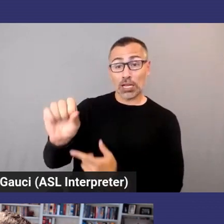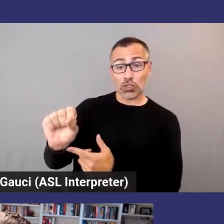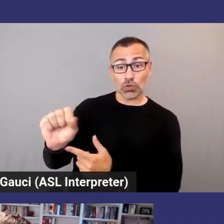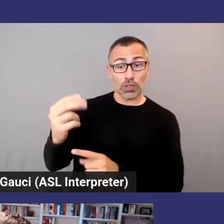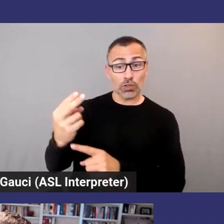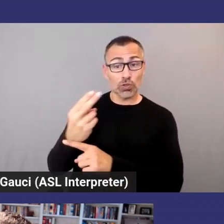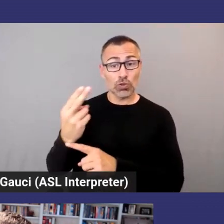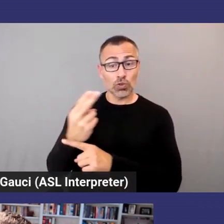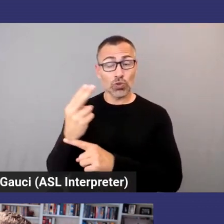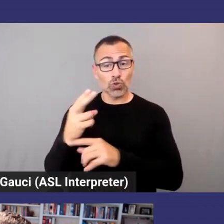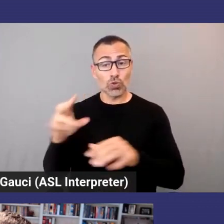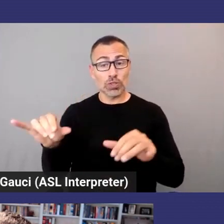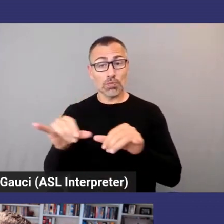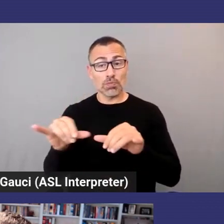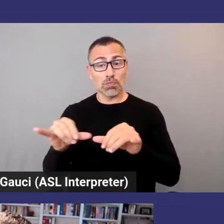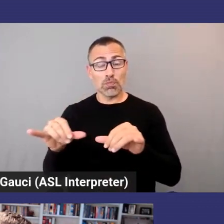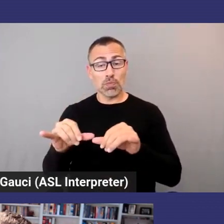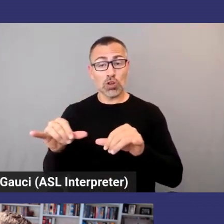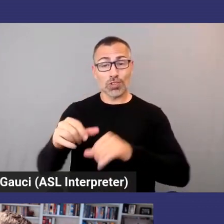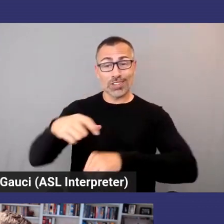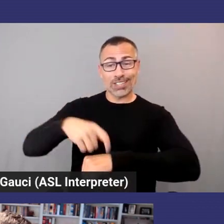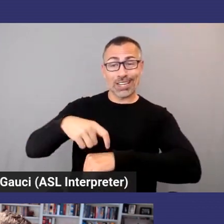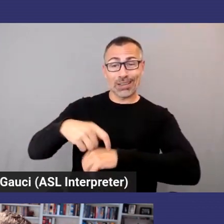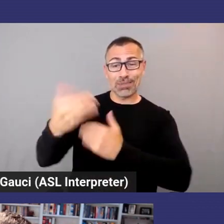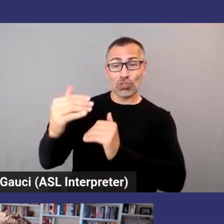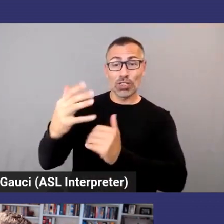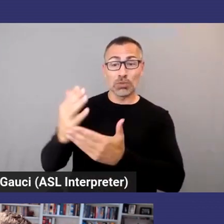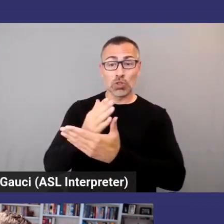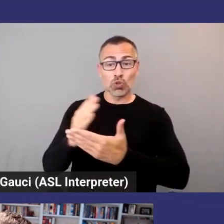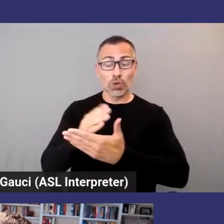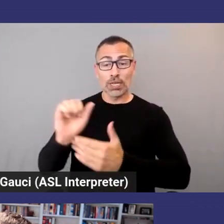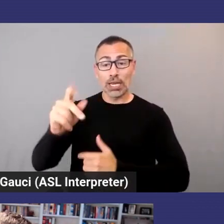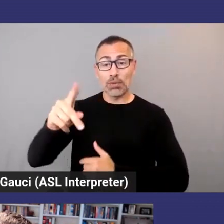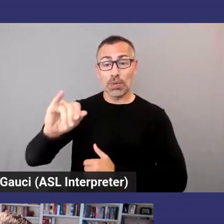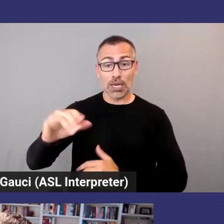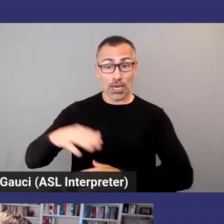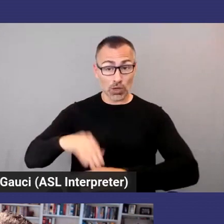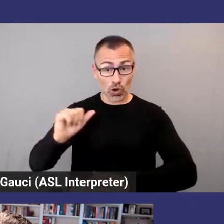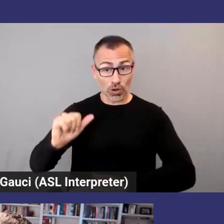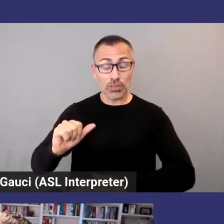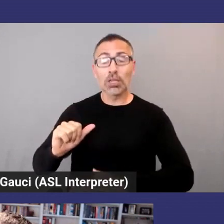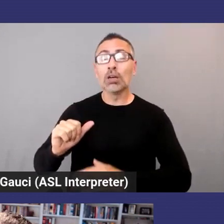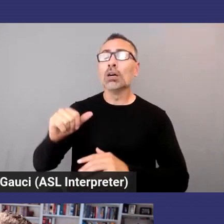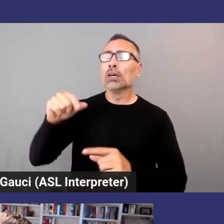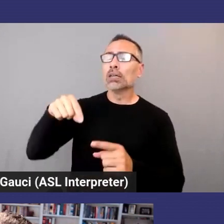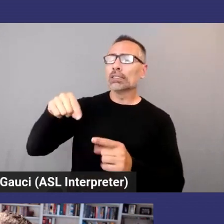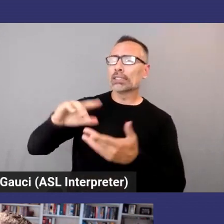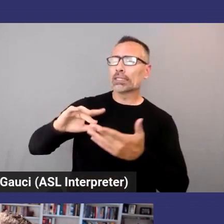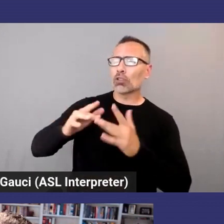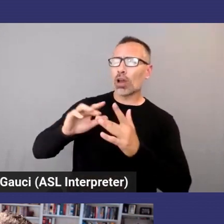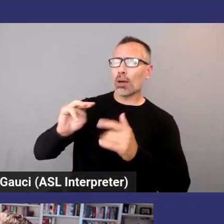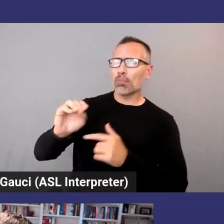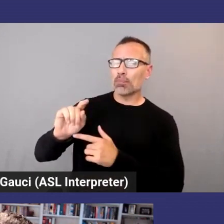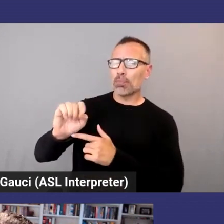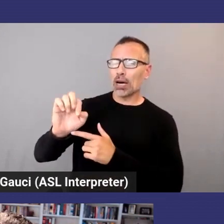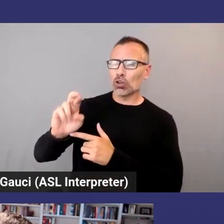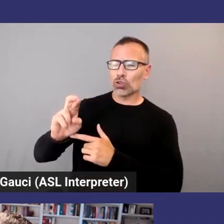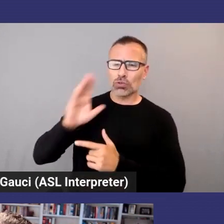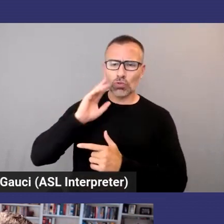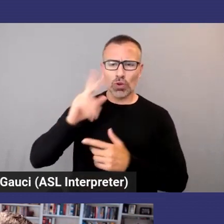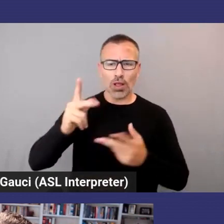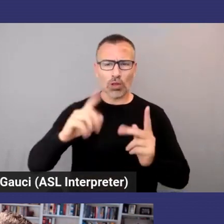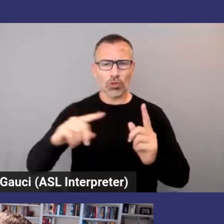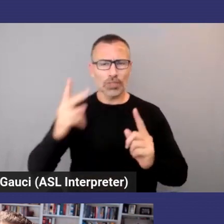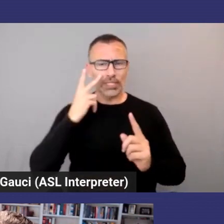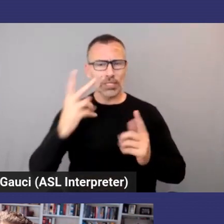between API calls. Internet Monitor is going to, I imagine, kind of show you where there could be some internet